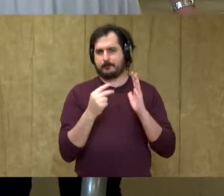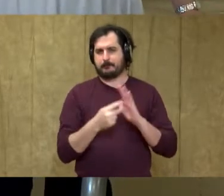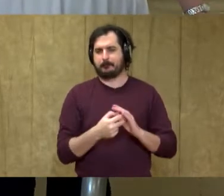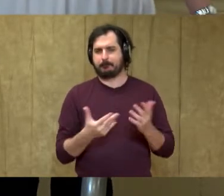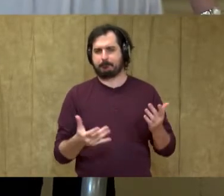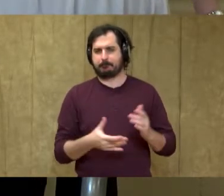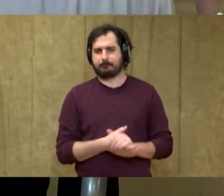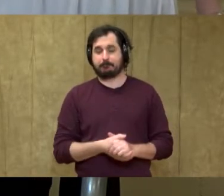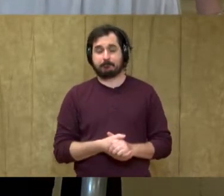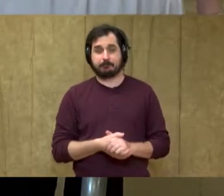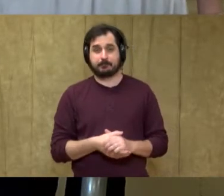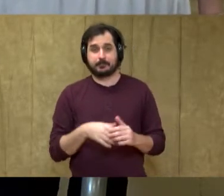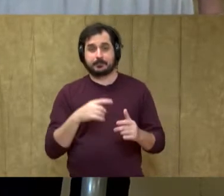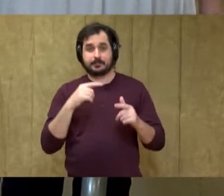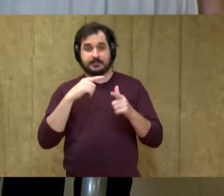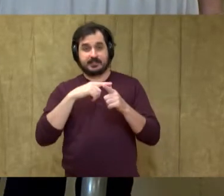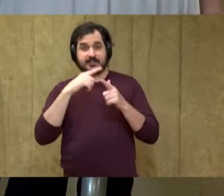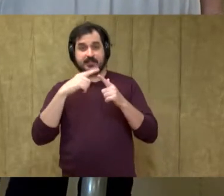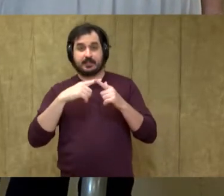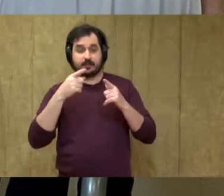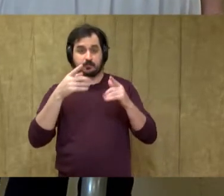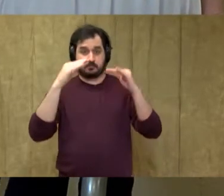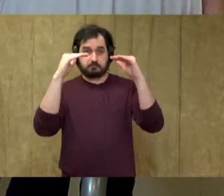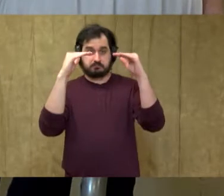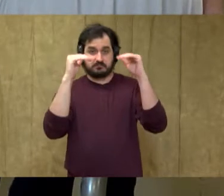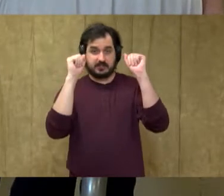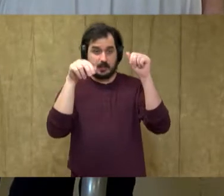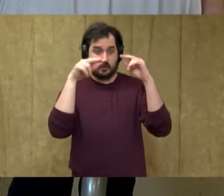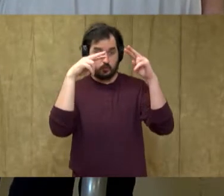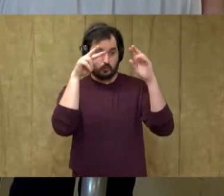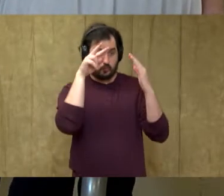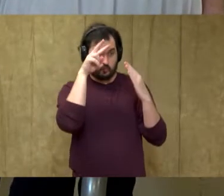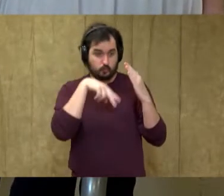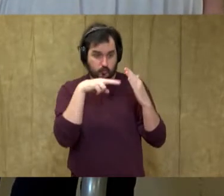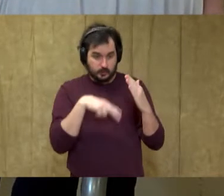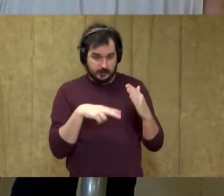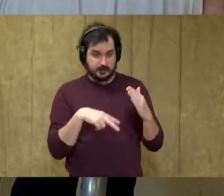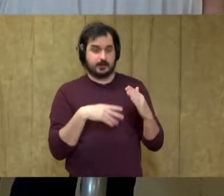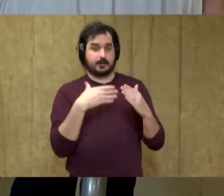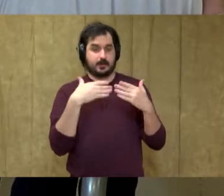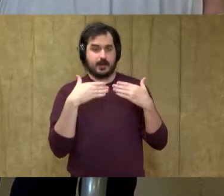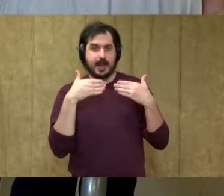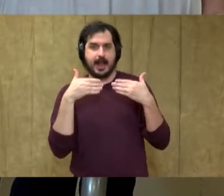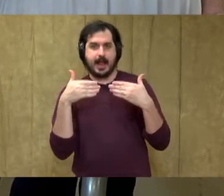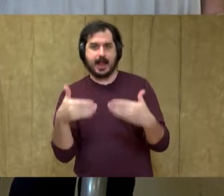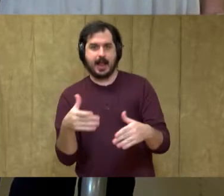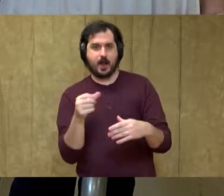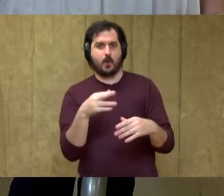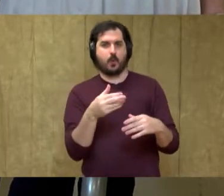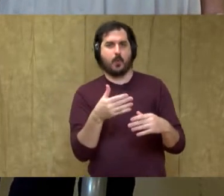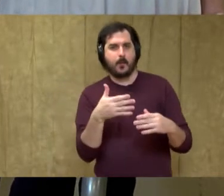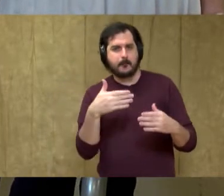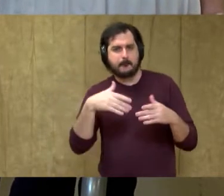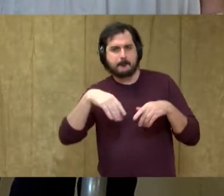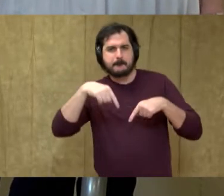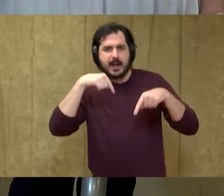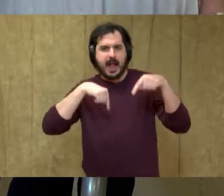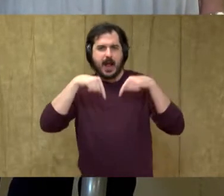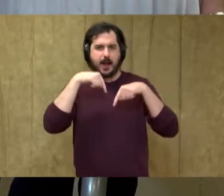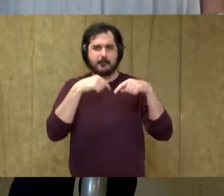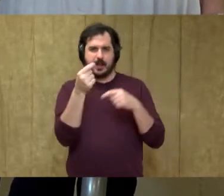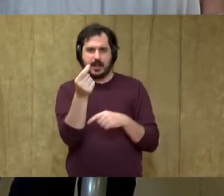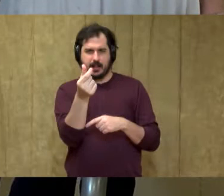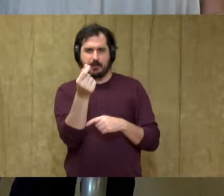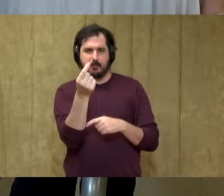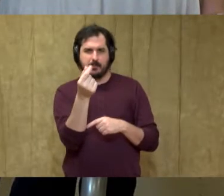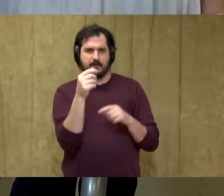And then reading on or even behind that word, like the previous sentence, can also maybe help solve what that